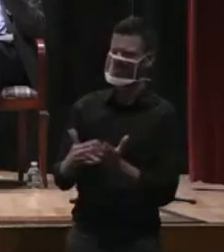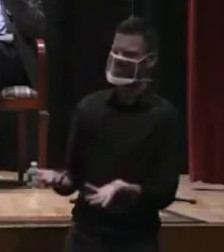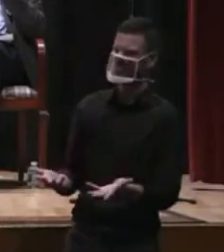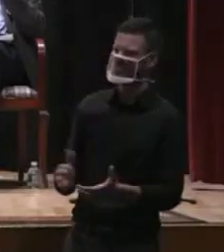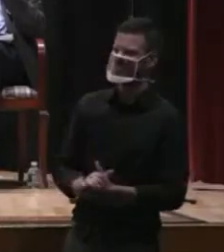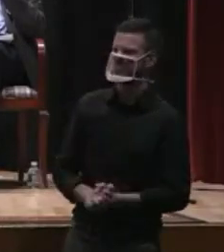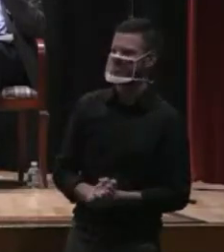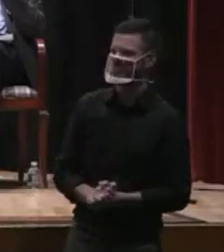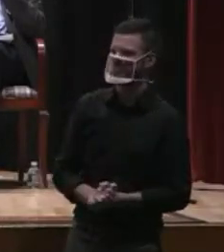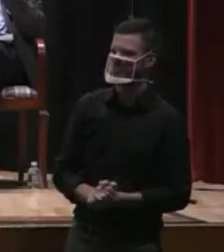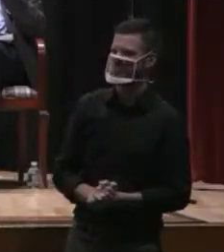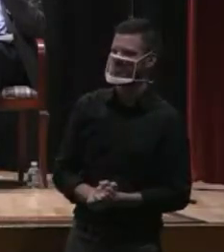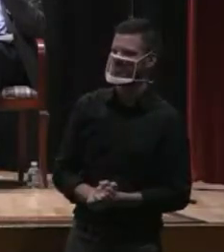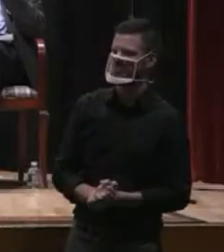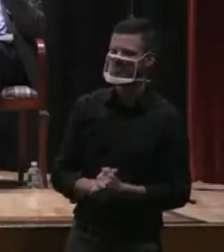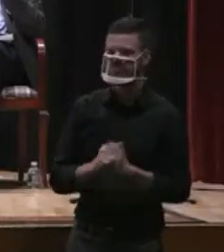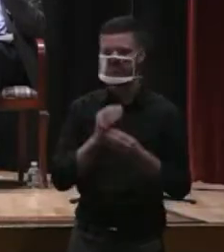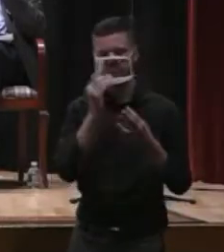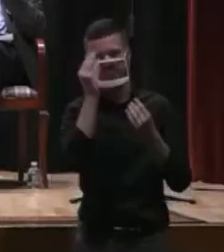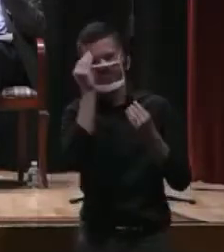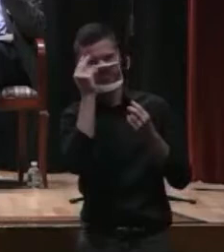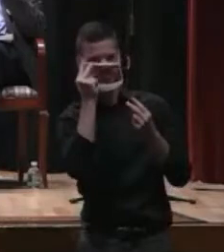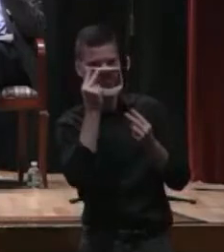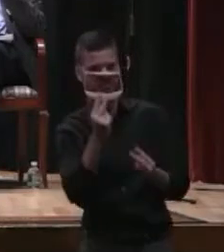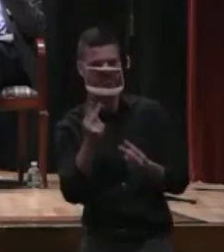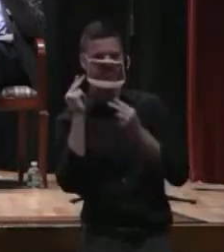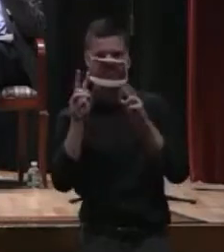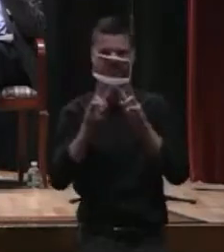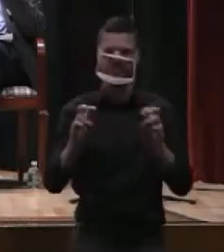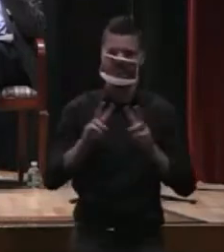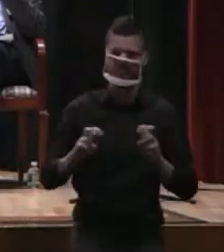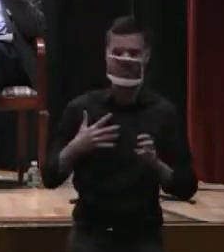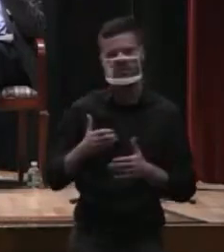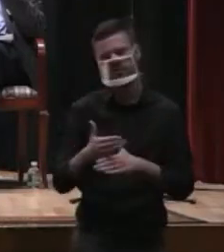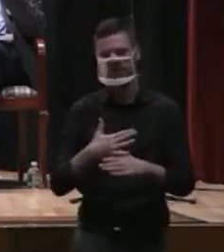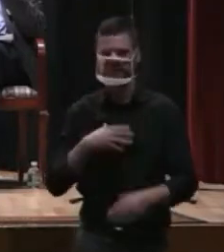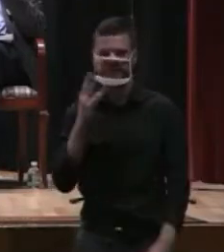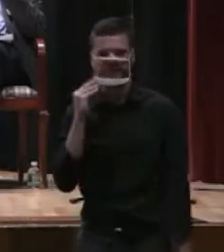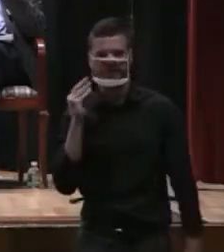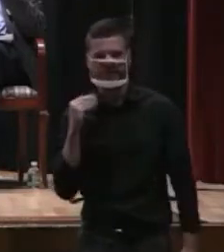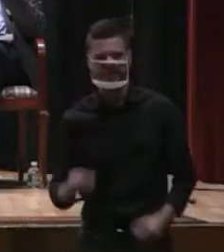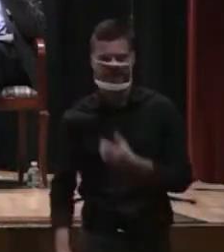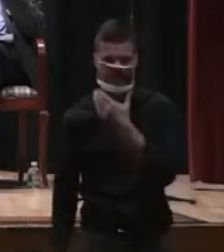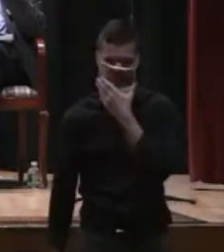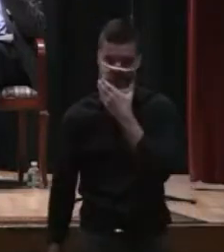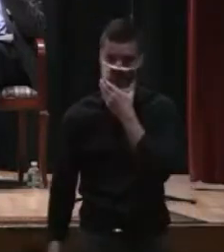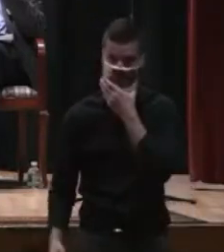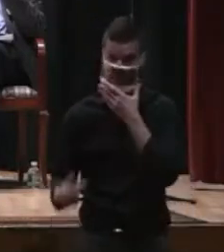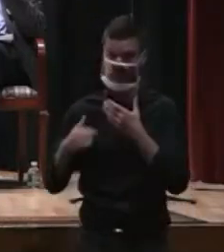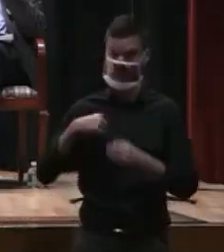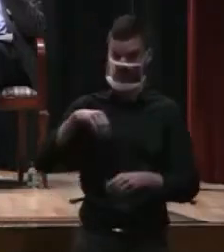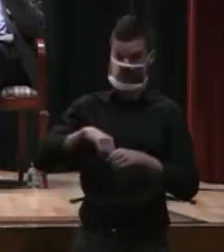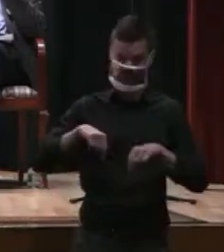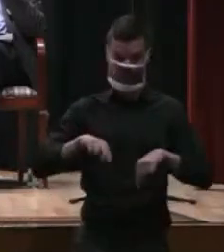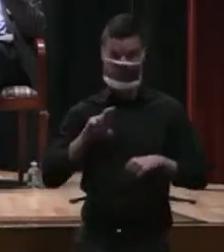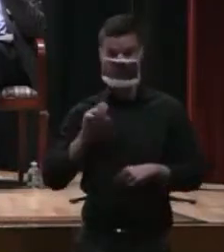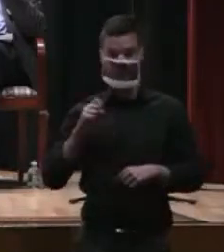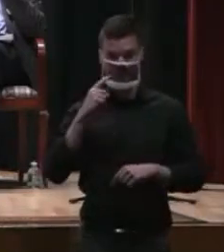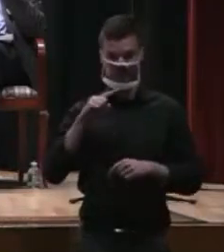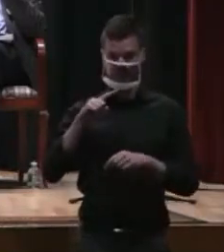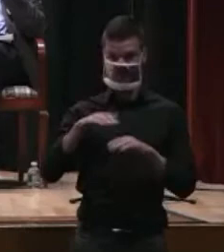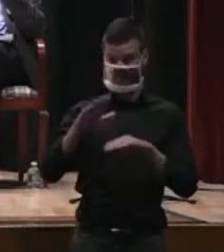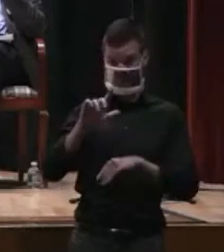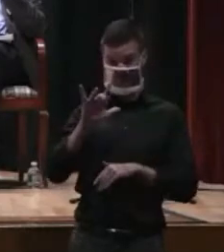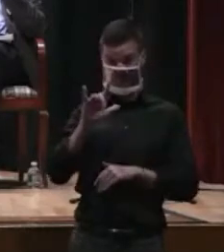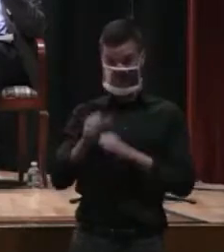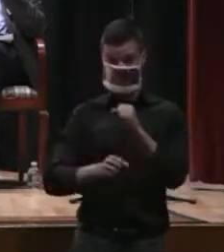As you exhale and reflect, I'd like to share my experiences. I've been in the United States for over 25